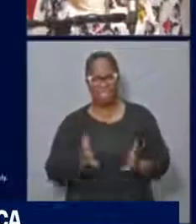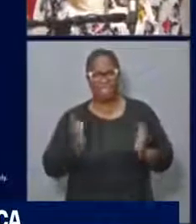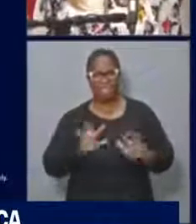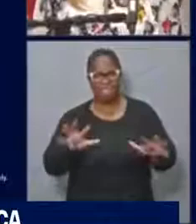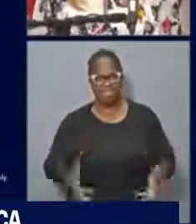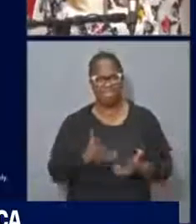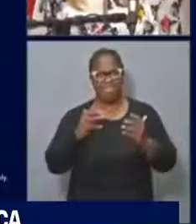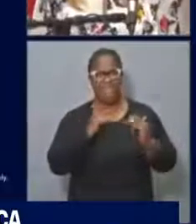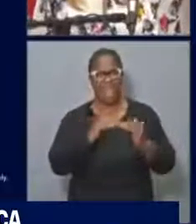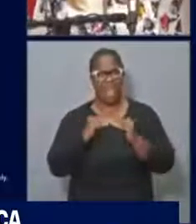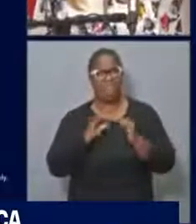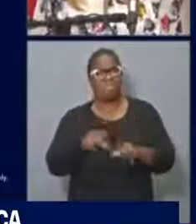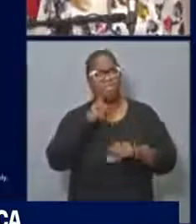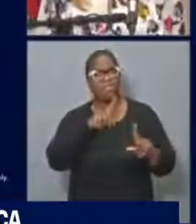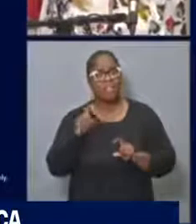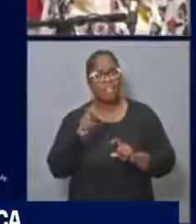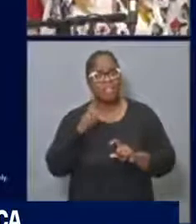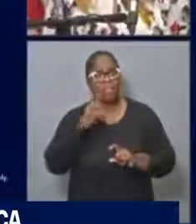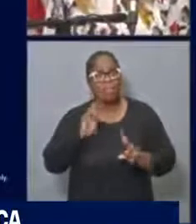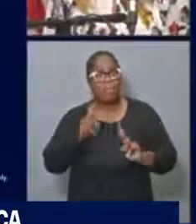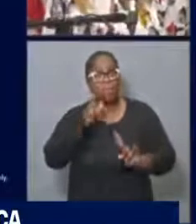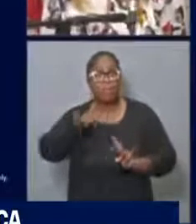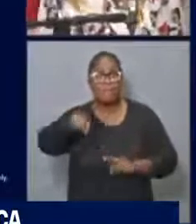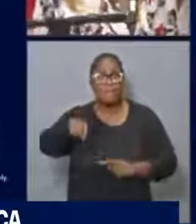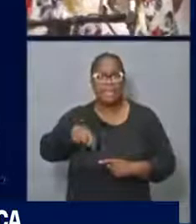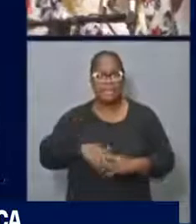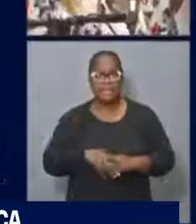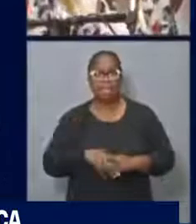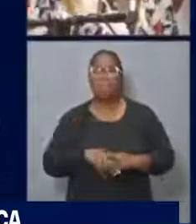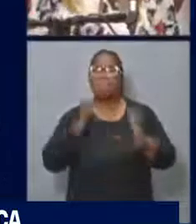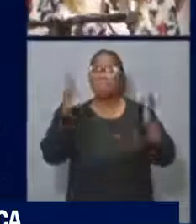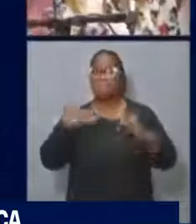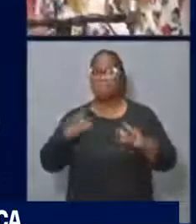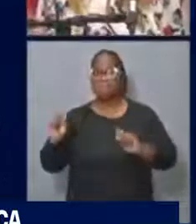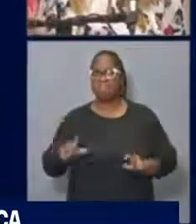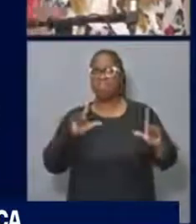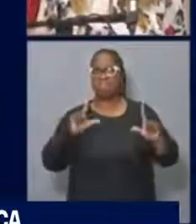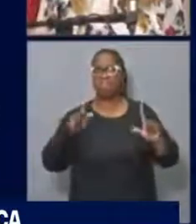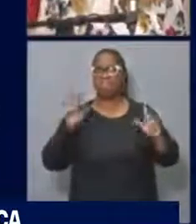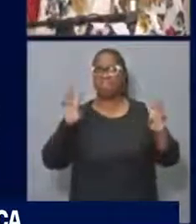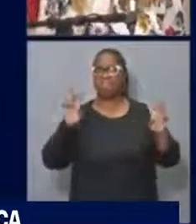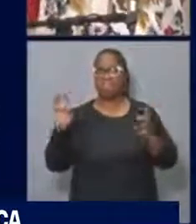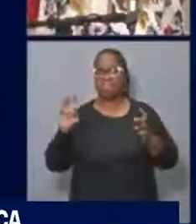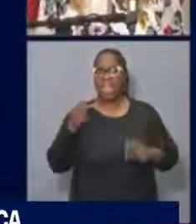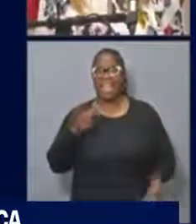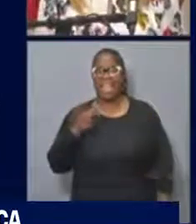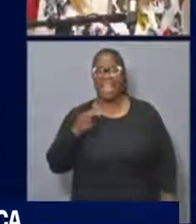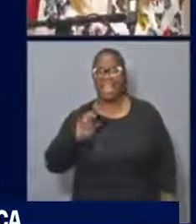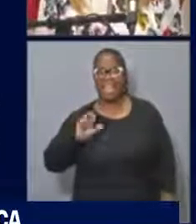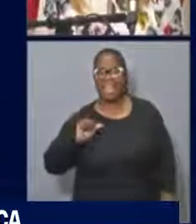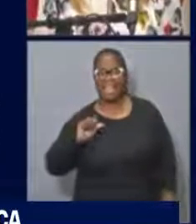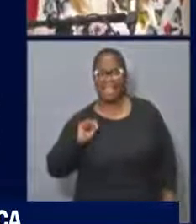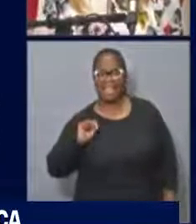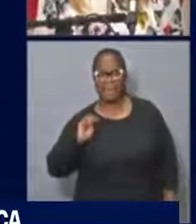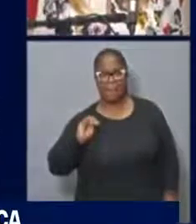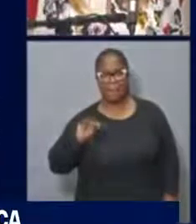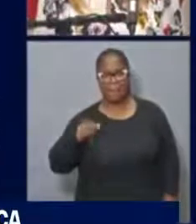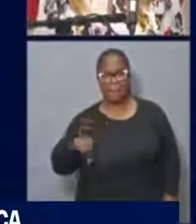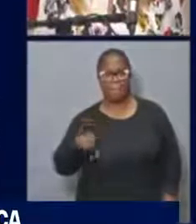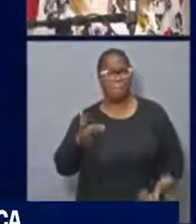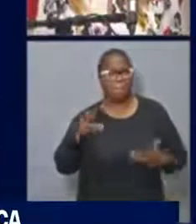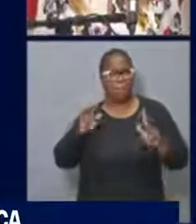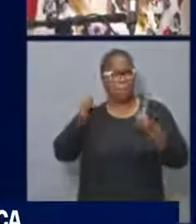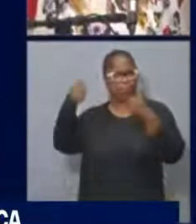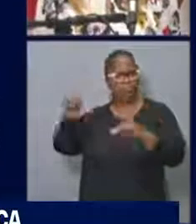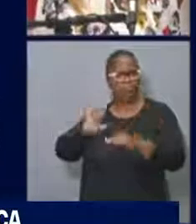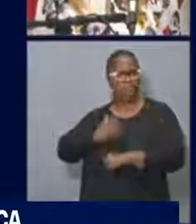testing for those who need it most. To the next slide, you'll see a heat map. All of this is on the DHS and the county COVID website.